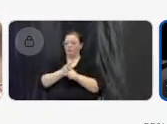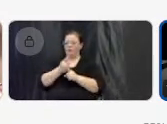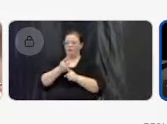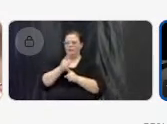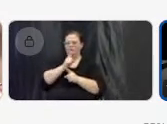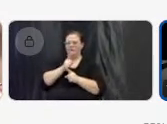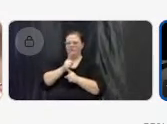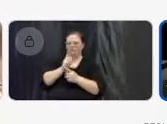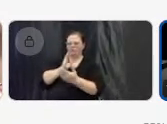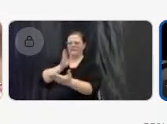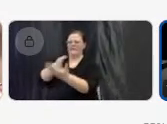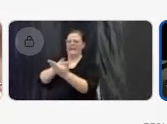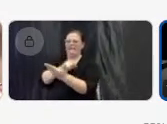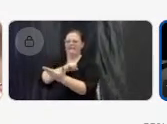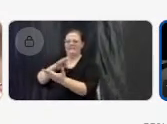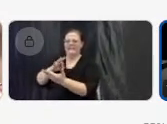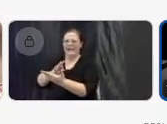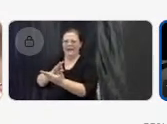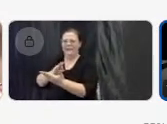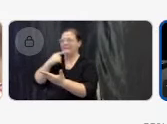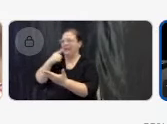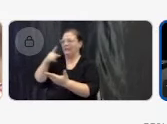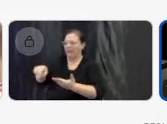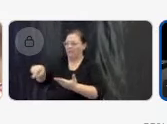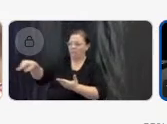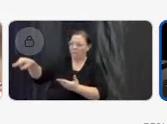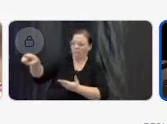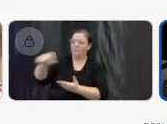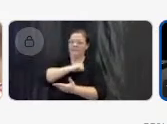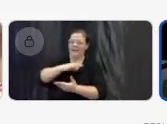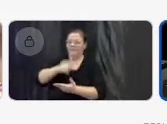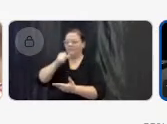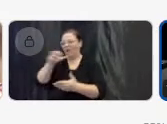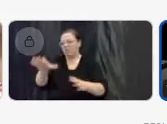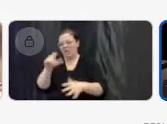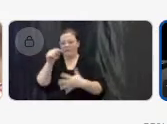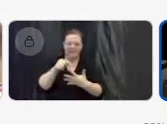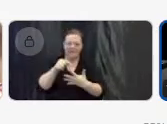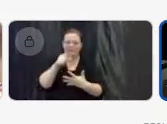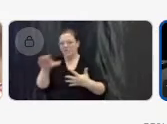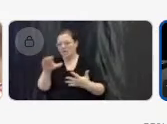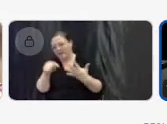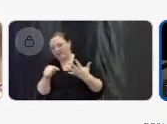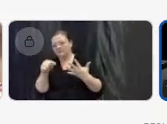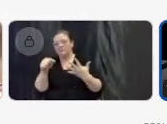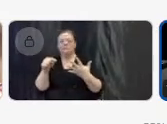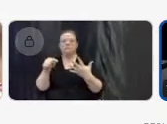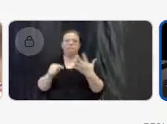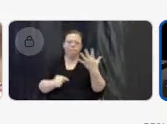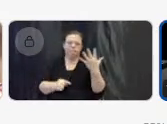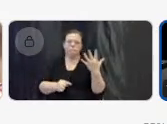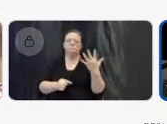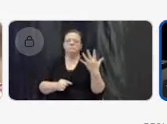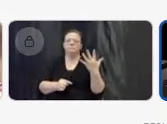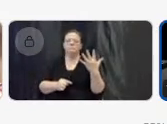staff and saying the staff hasn't done this, the staff hasn't done that, the